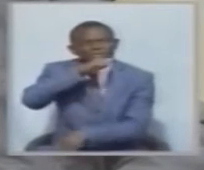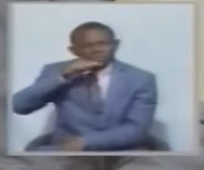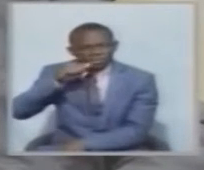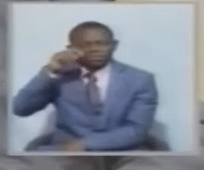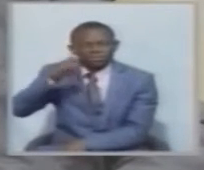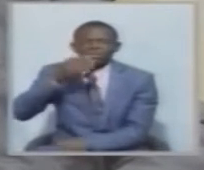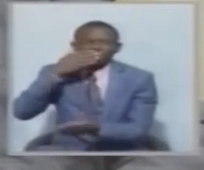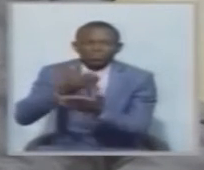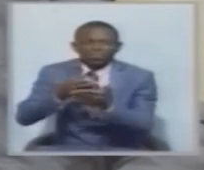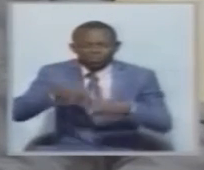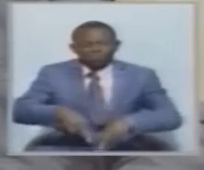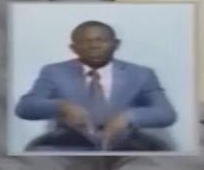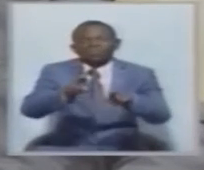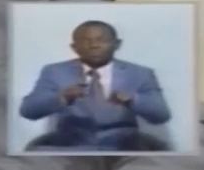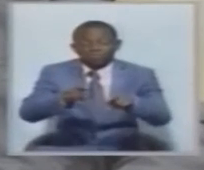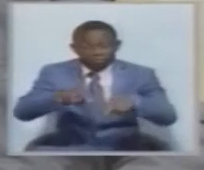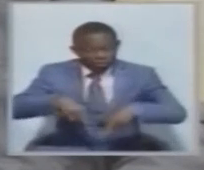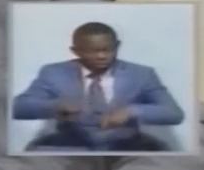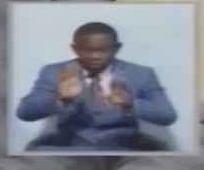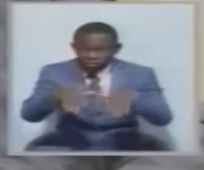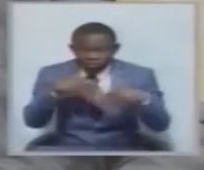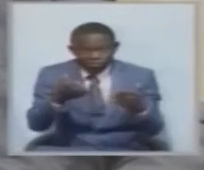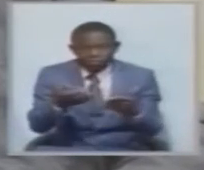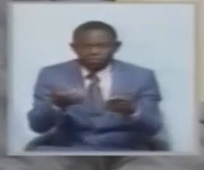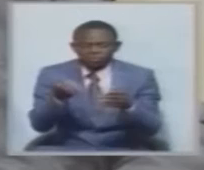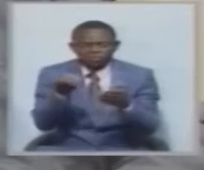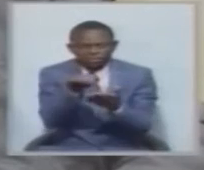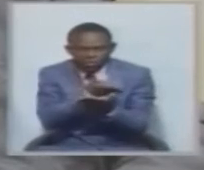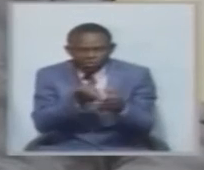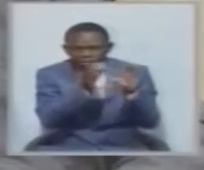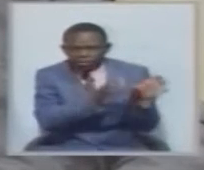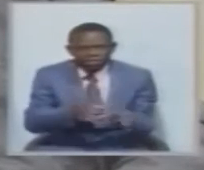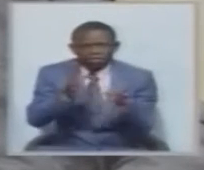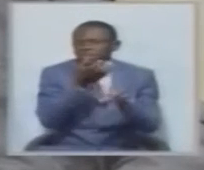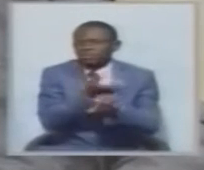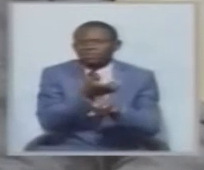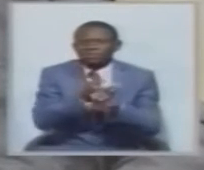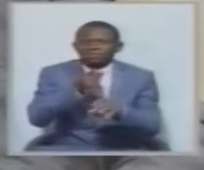economic activities. So my take would be that the major contribution has been in the